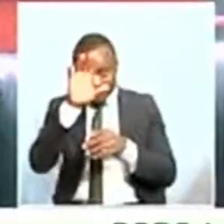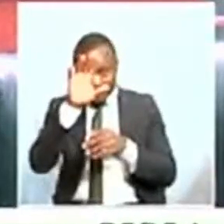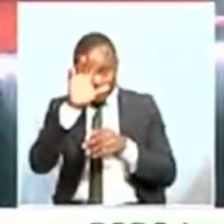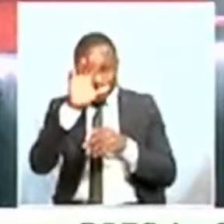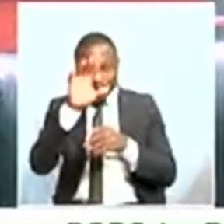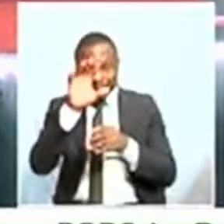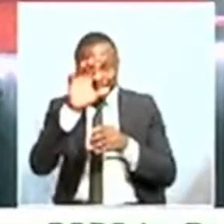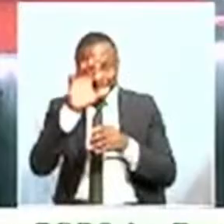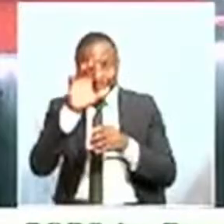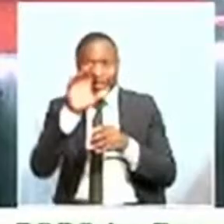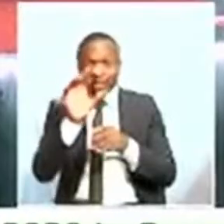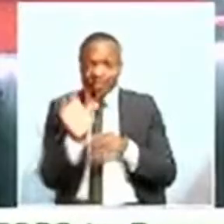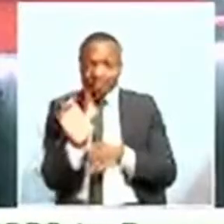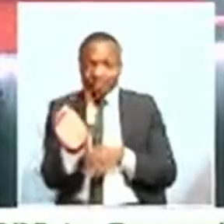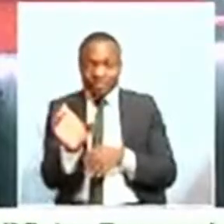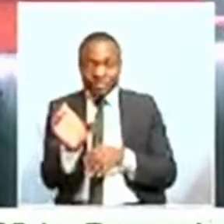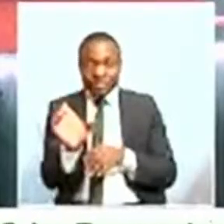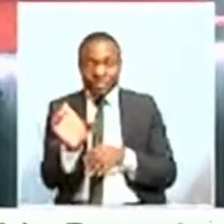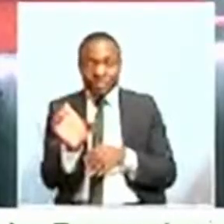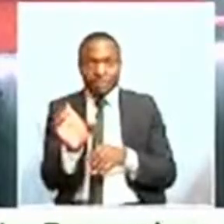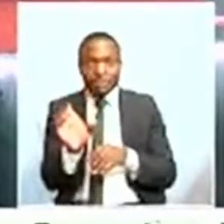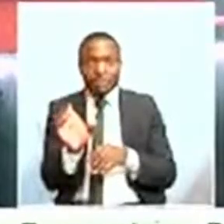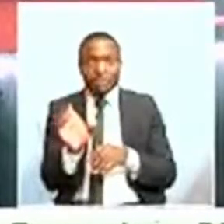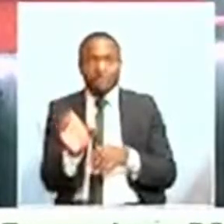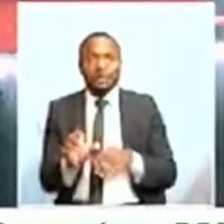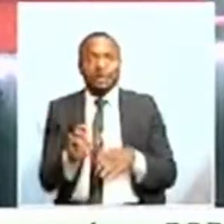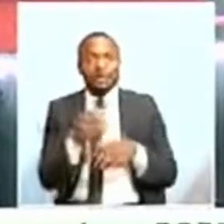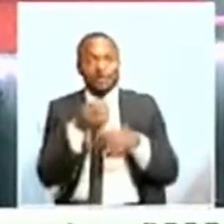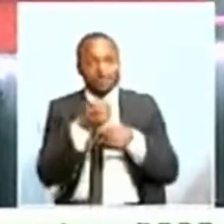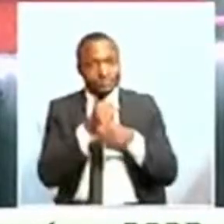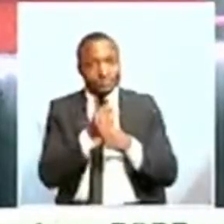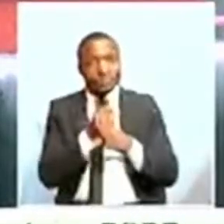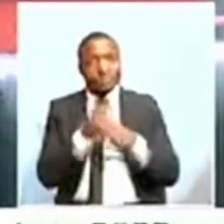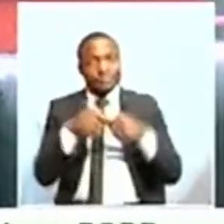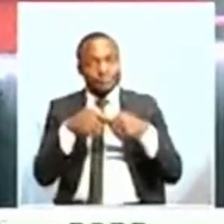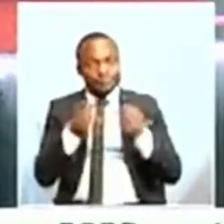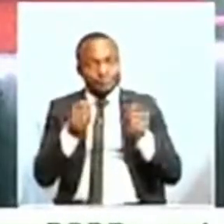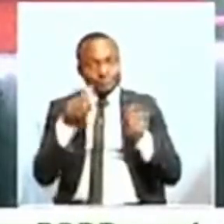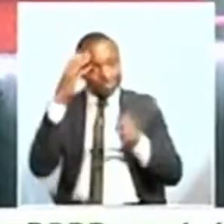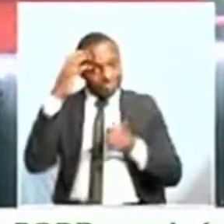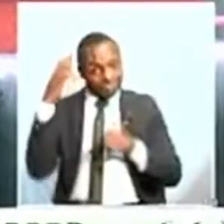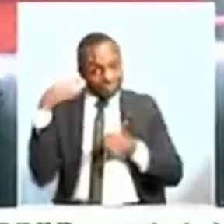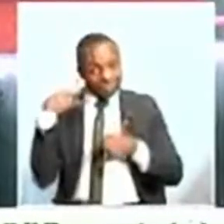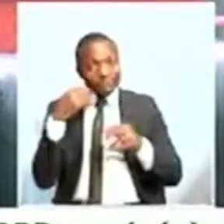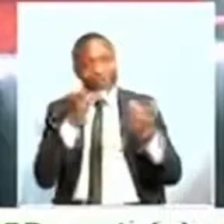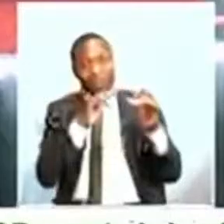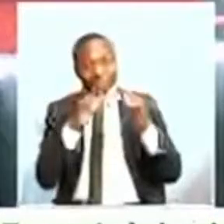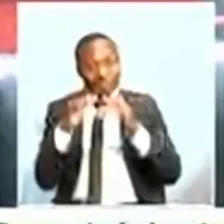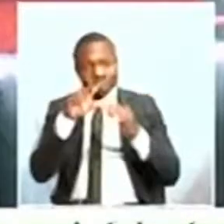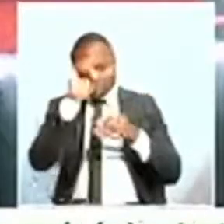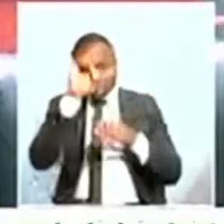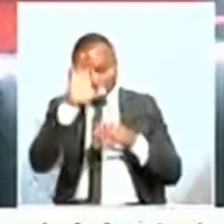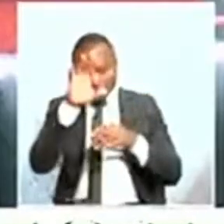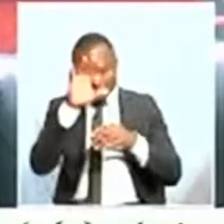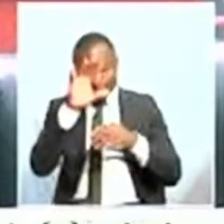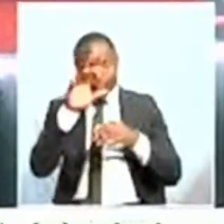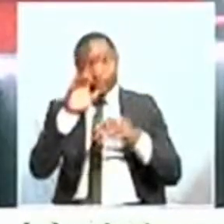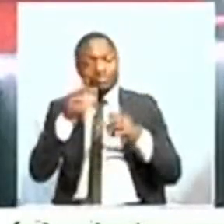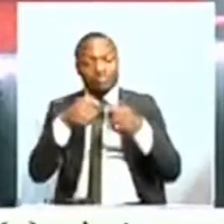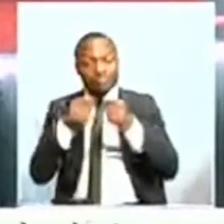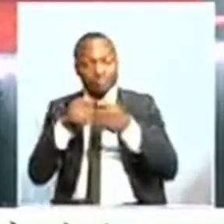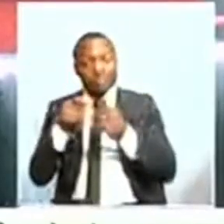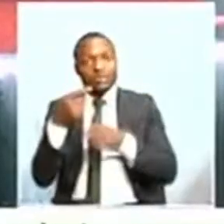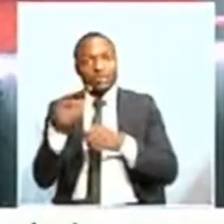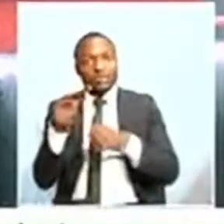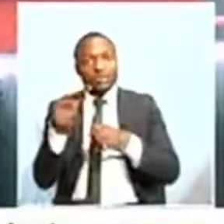expediting the resolution of mining-related disputes, monitoring of brownfields and greenfields projects,